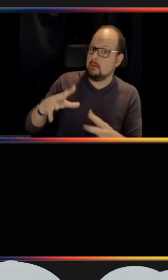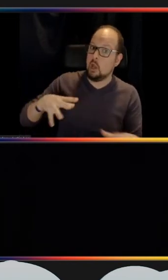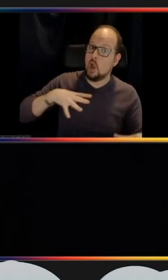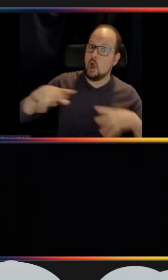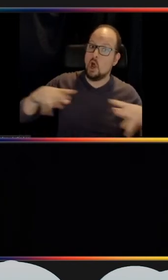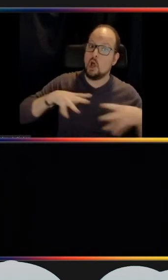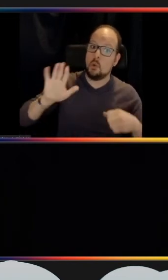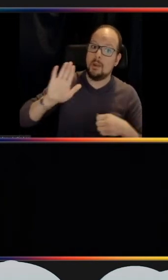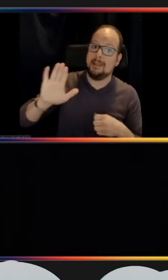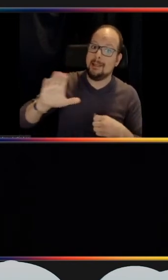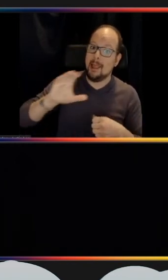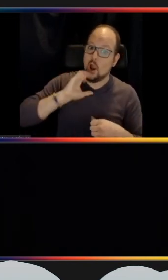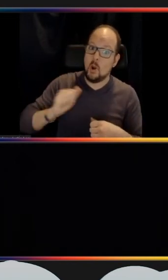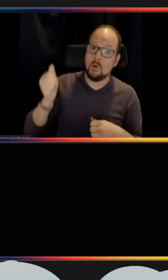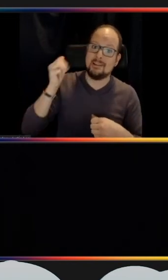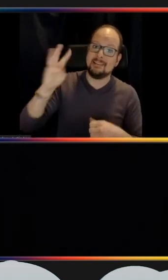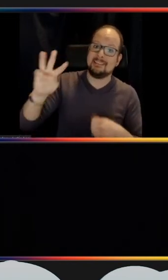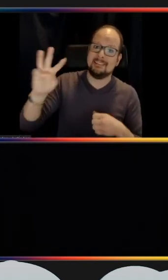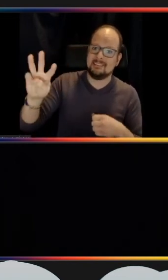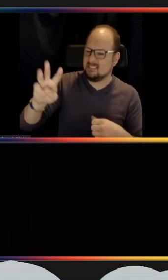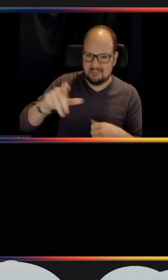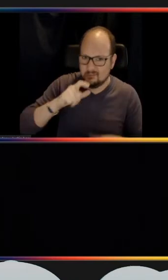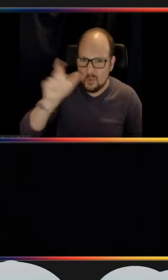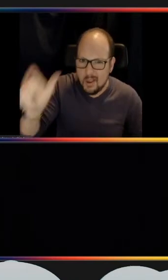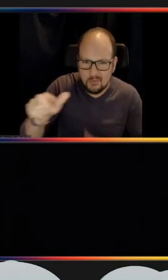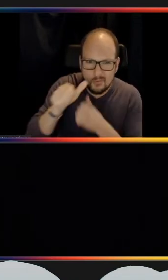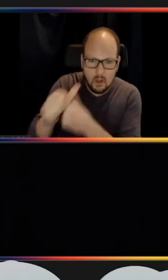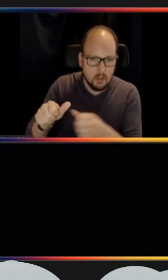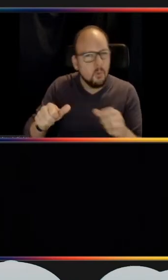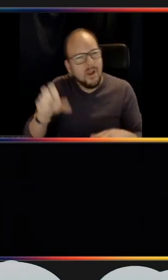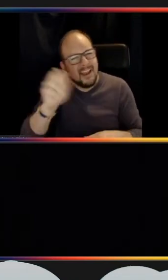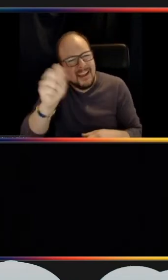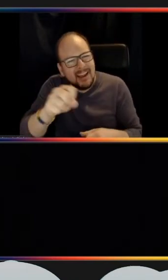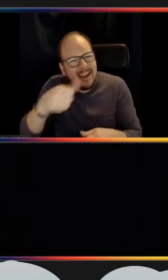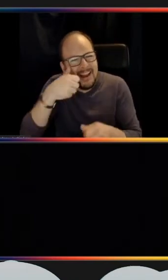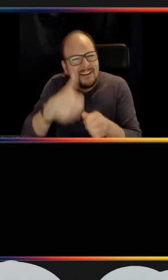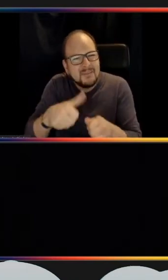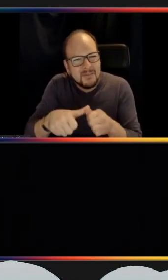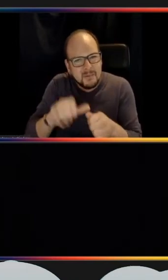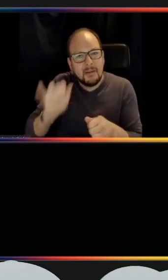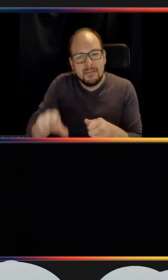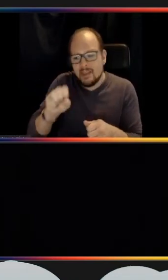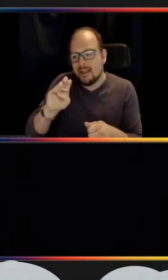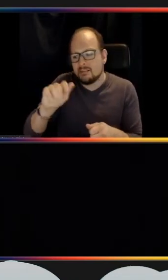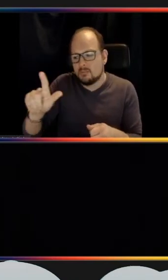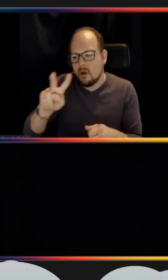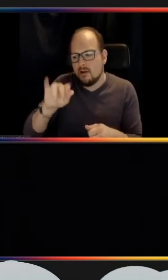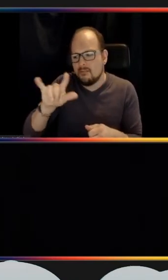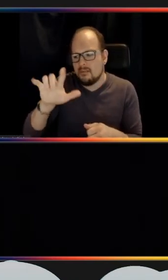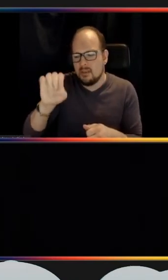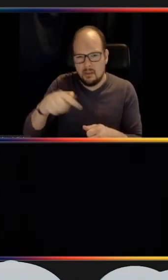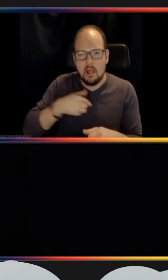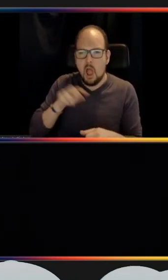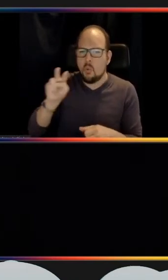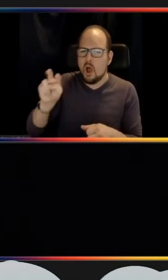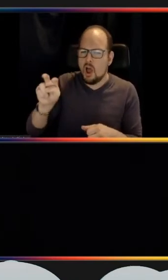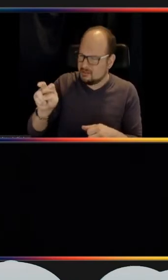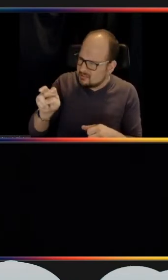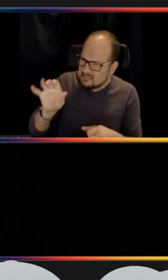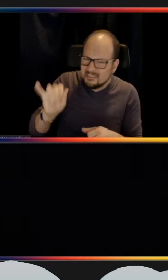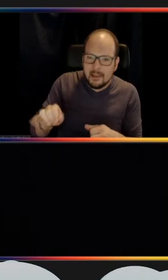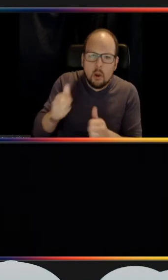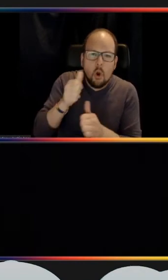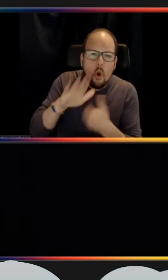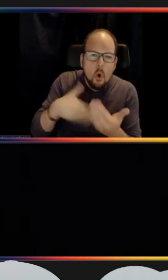I don't even get started on that. Hollywood 16. I remember like Smallville, where everybody there was 30, and I was like, 16-year-olds don't look like that.